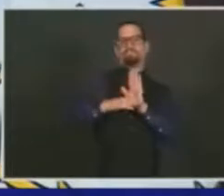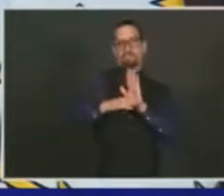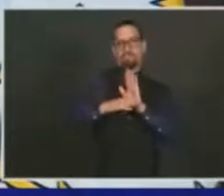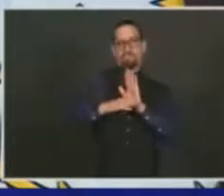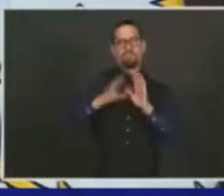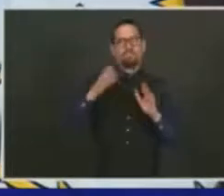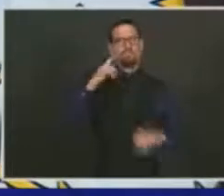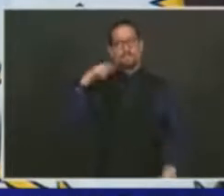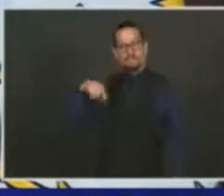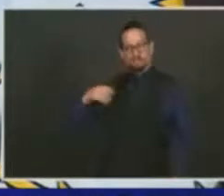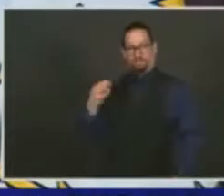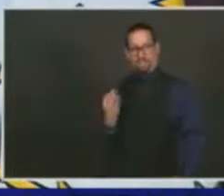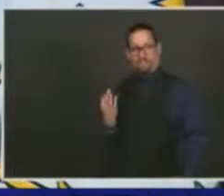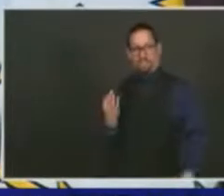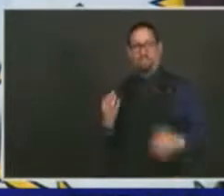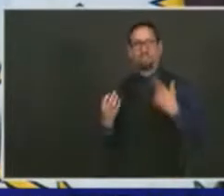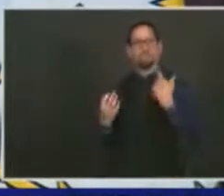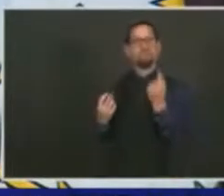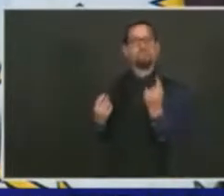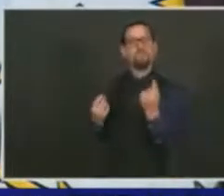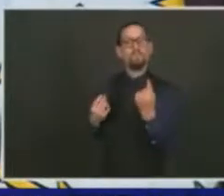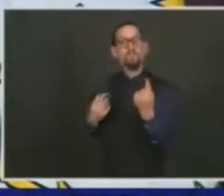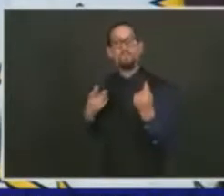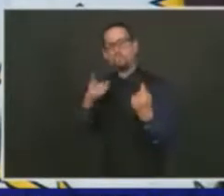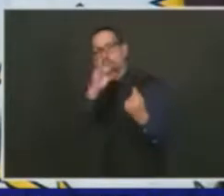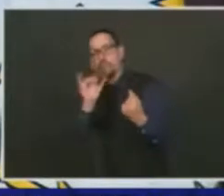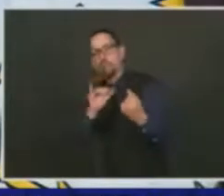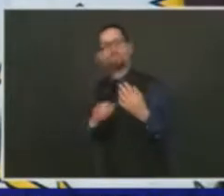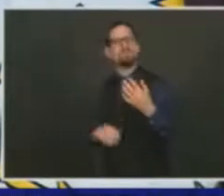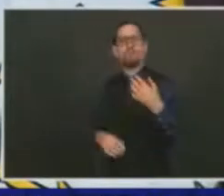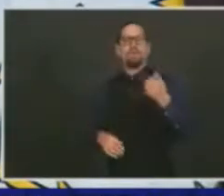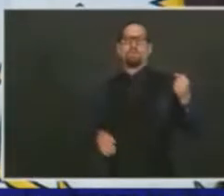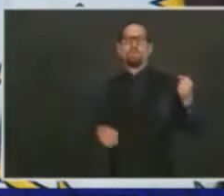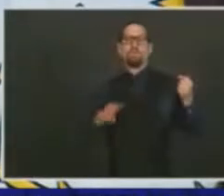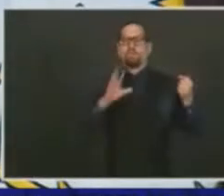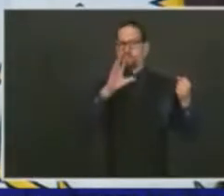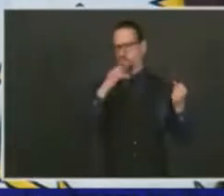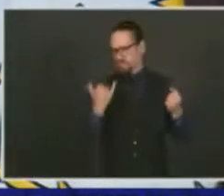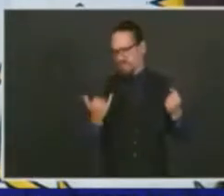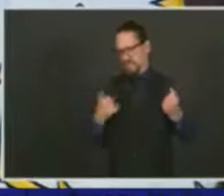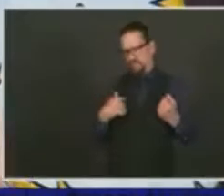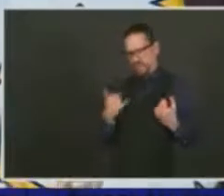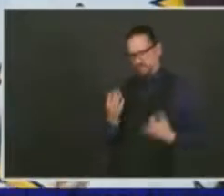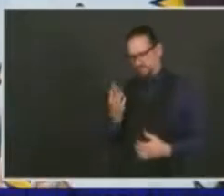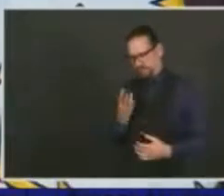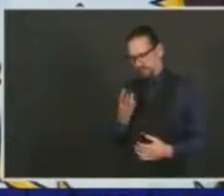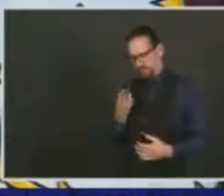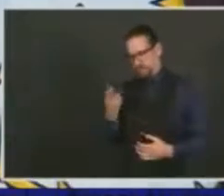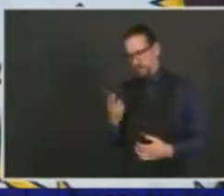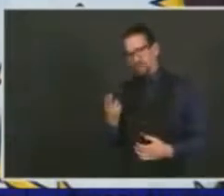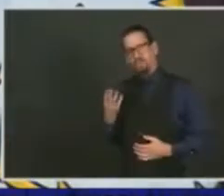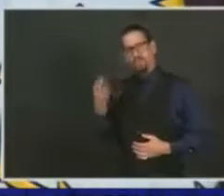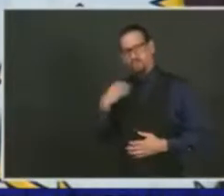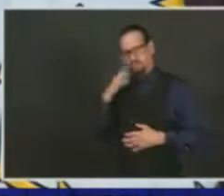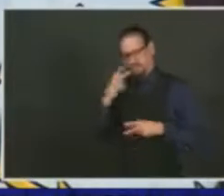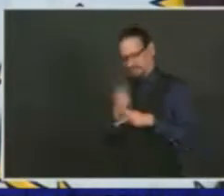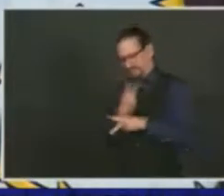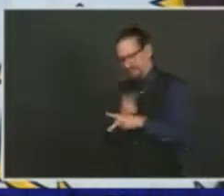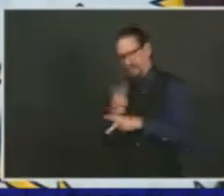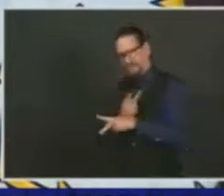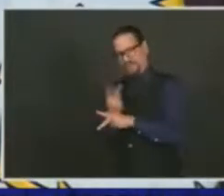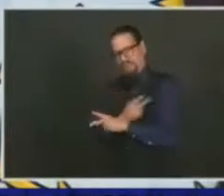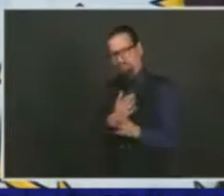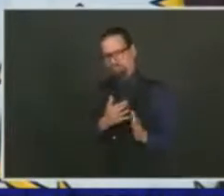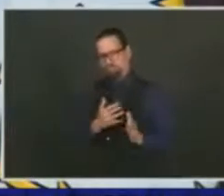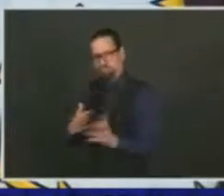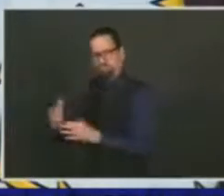it'll be automatically phase 2 because it's different now. Obviously, November is very different than March, but I do believe